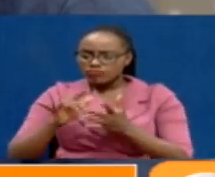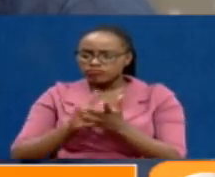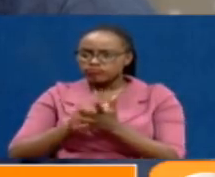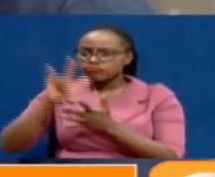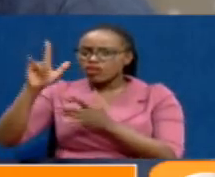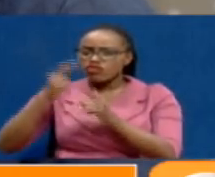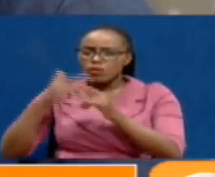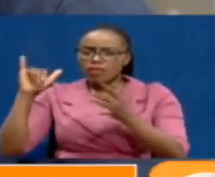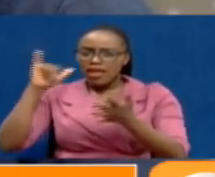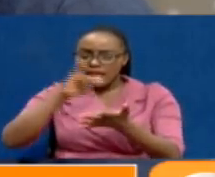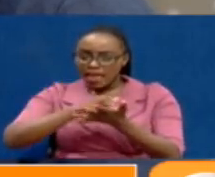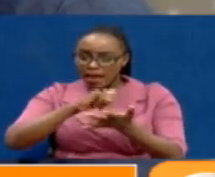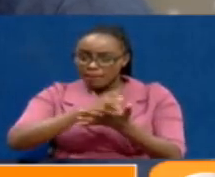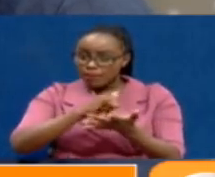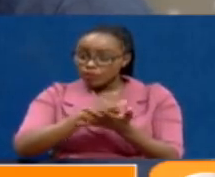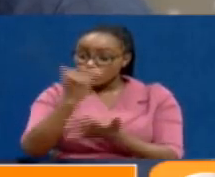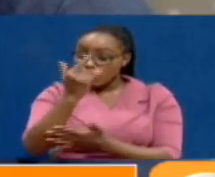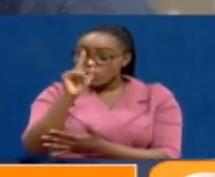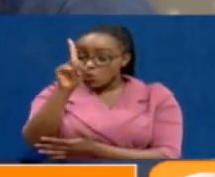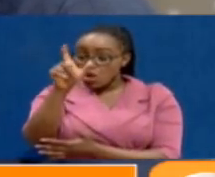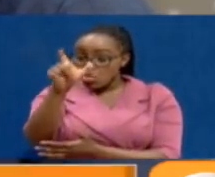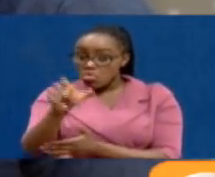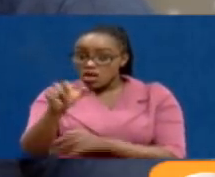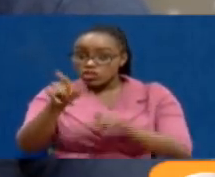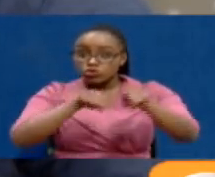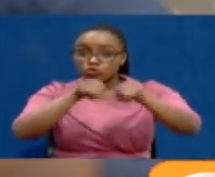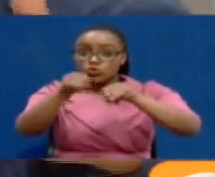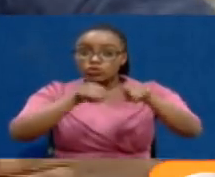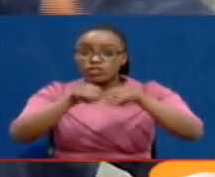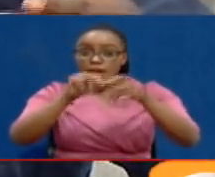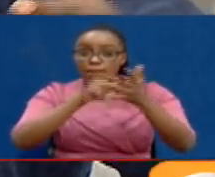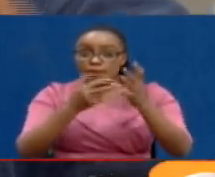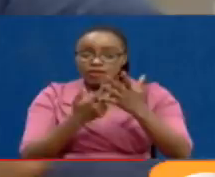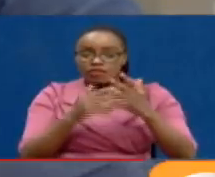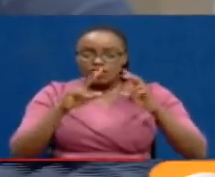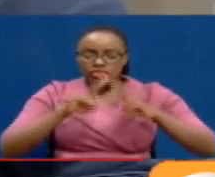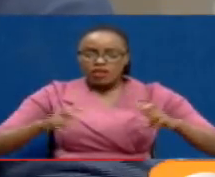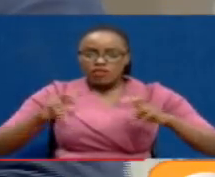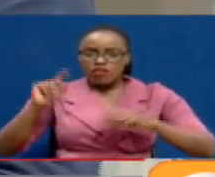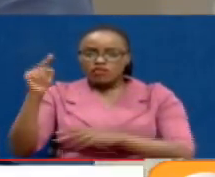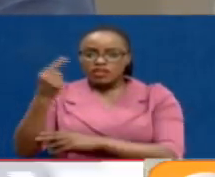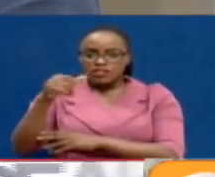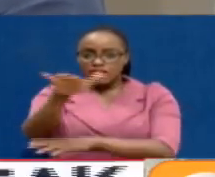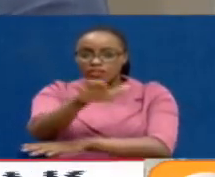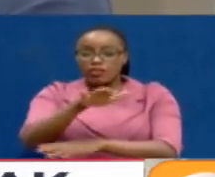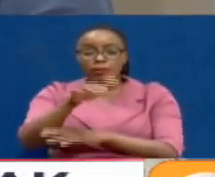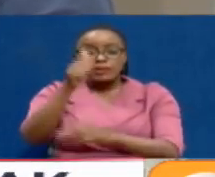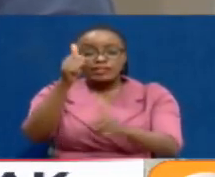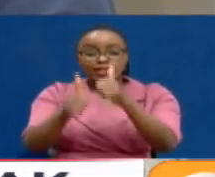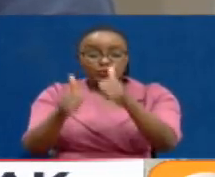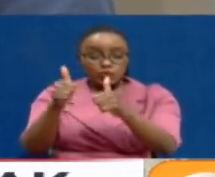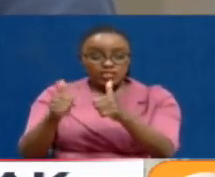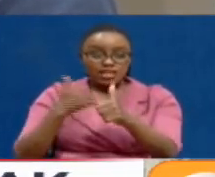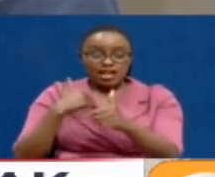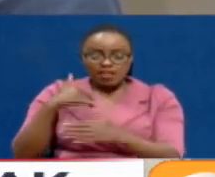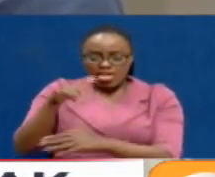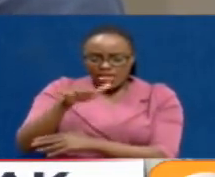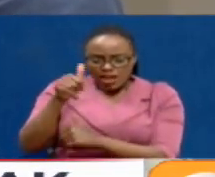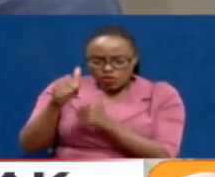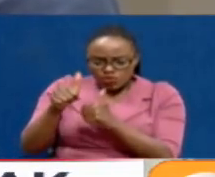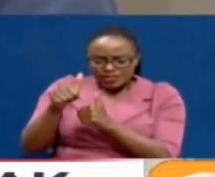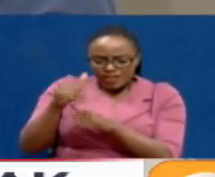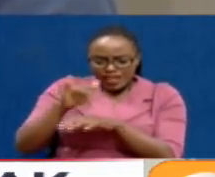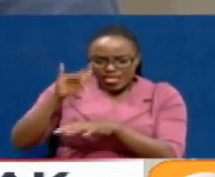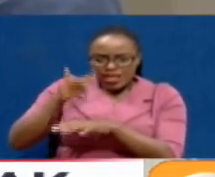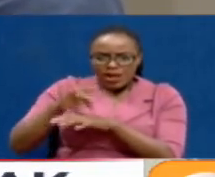which means not one method is being used to control this. So the screening is happening. First of all, the places that are hotspots are under lockdown, so